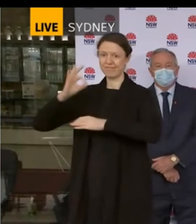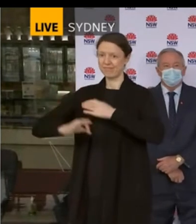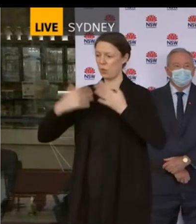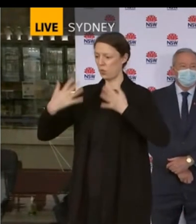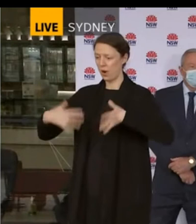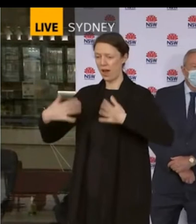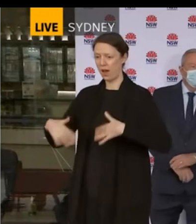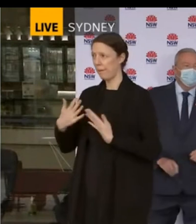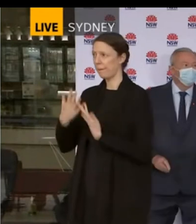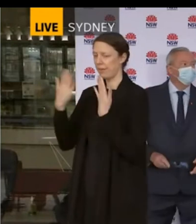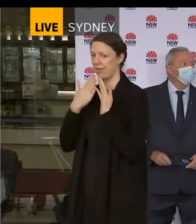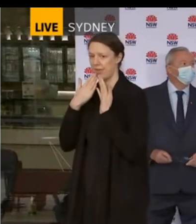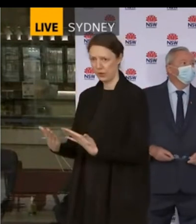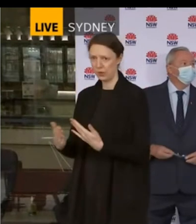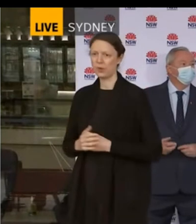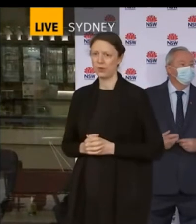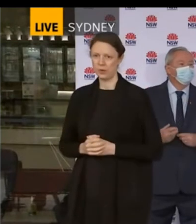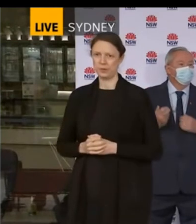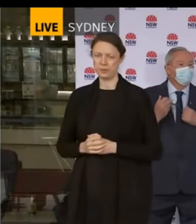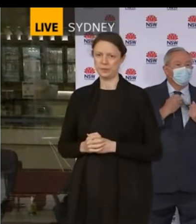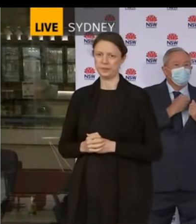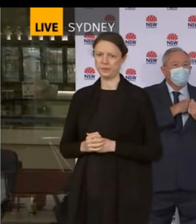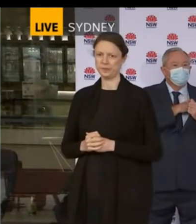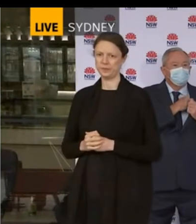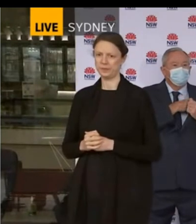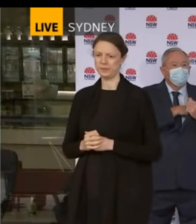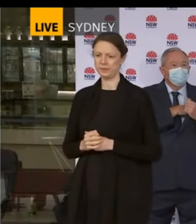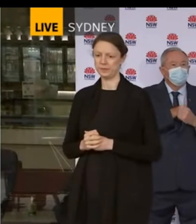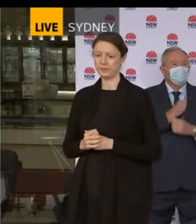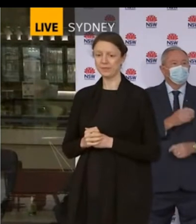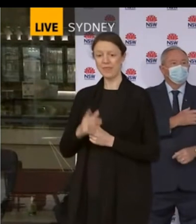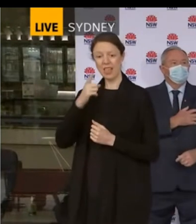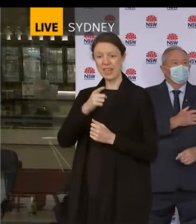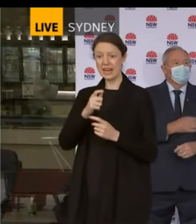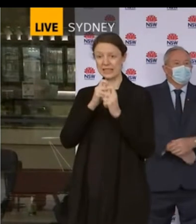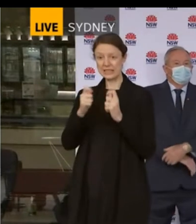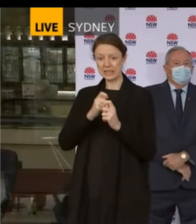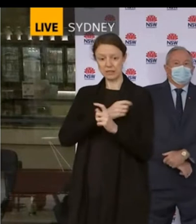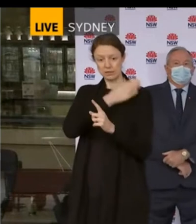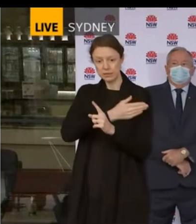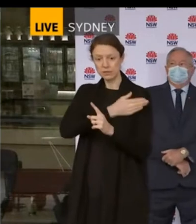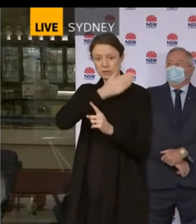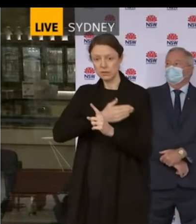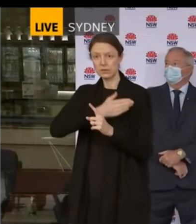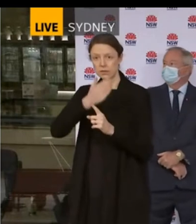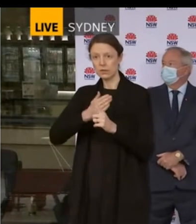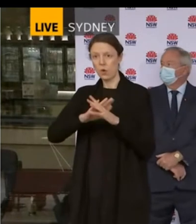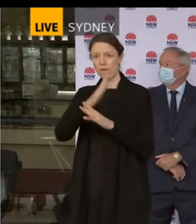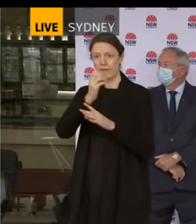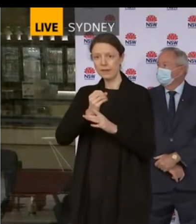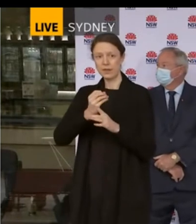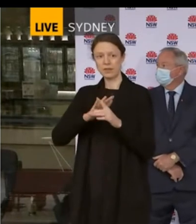get those testing turnaround times maintained, and those high rates of testing sustained for the past week?